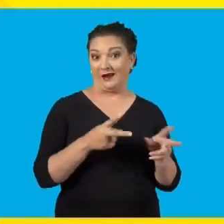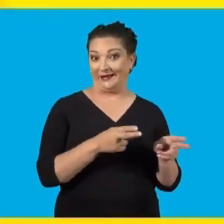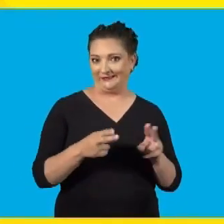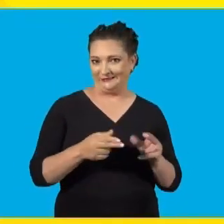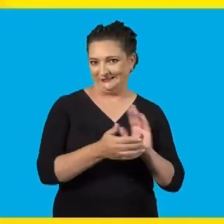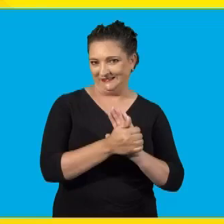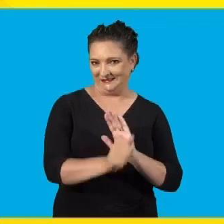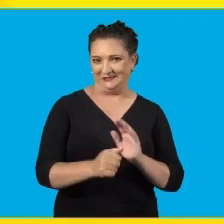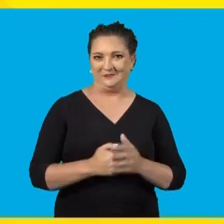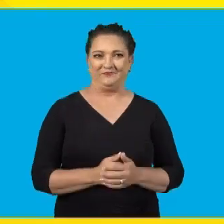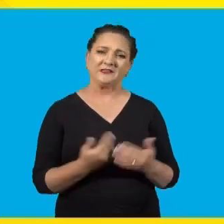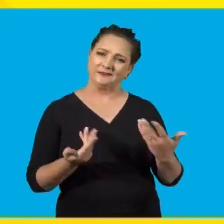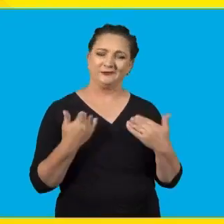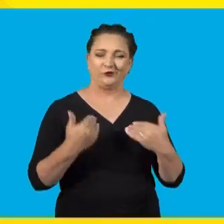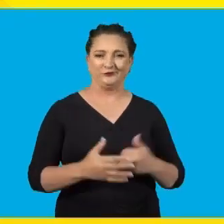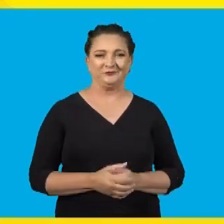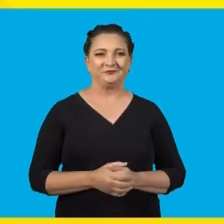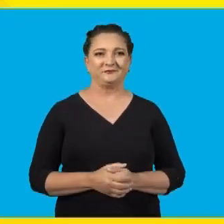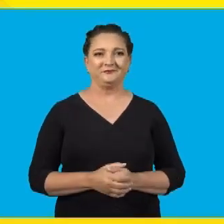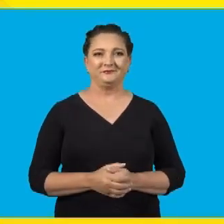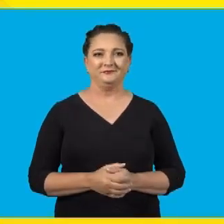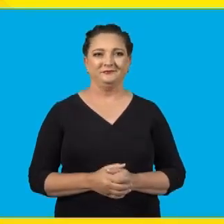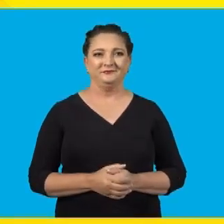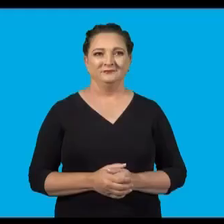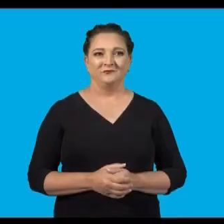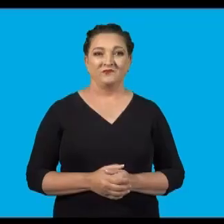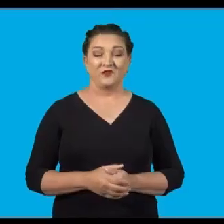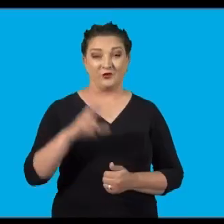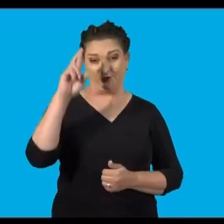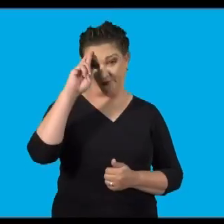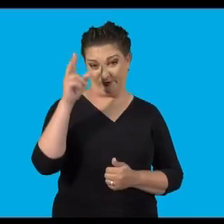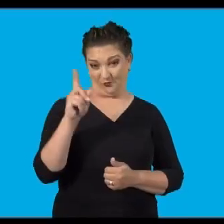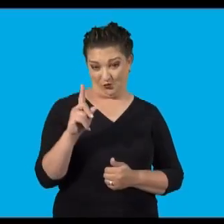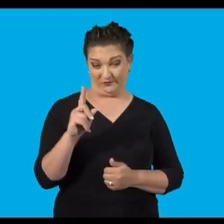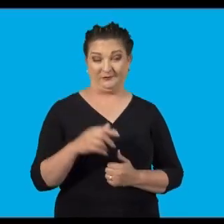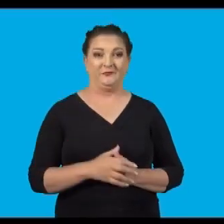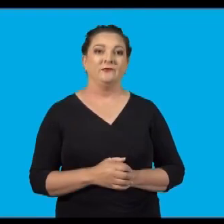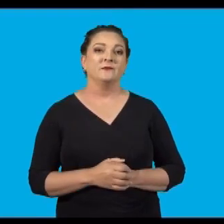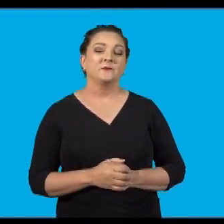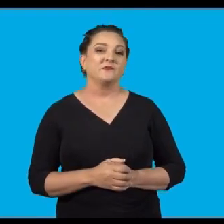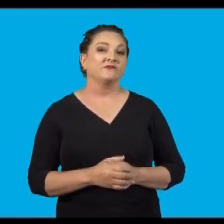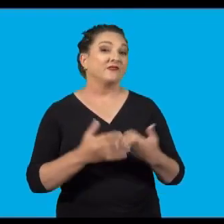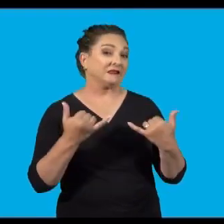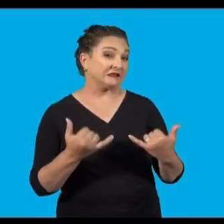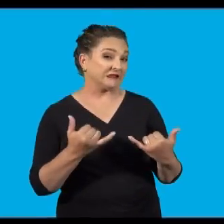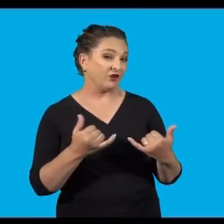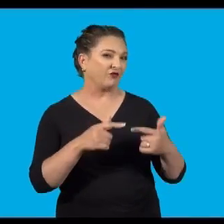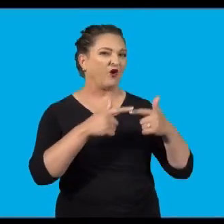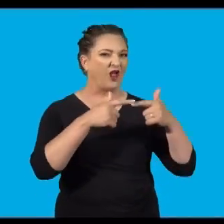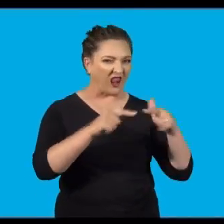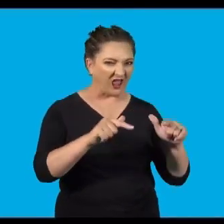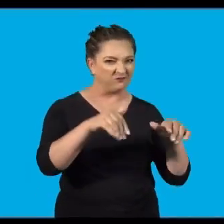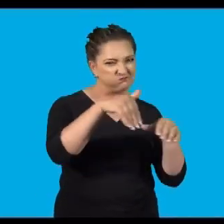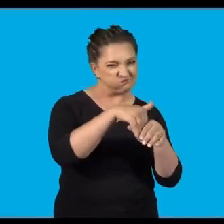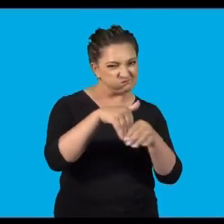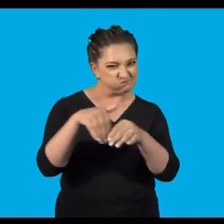and editing skills. So let's dig right in, all right. Remember we are looking at language